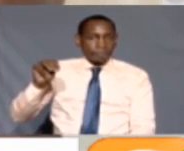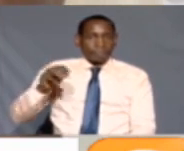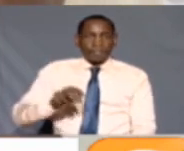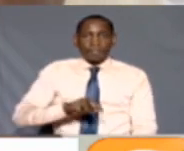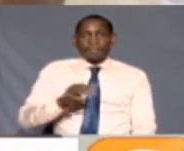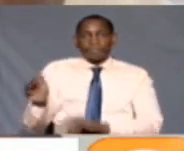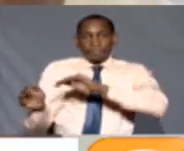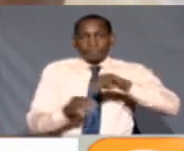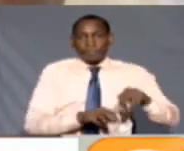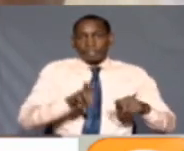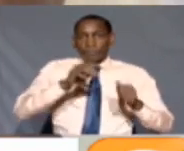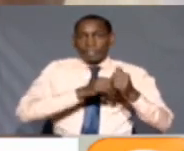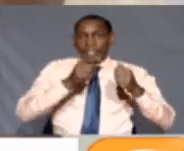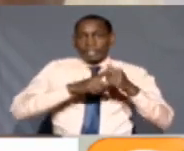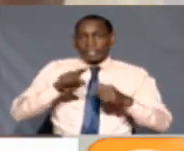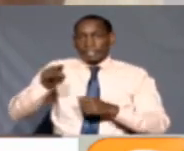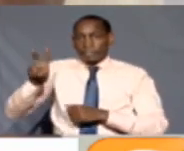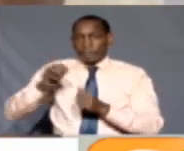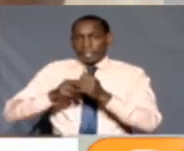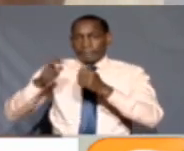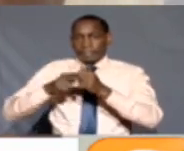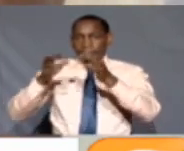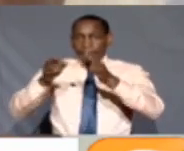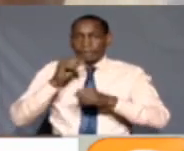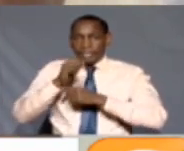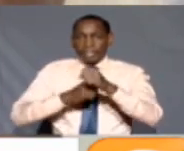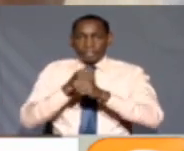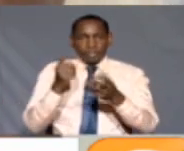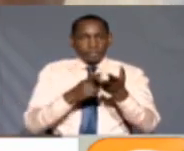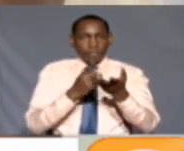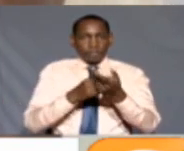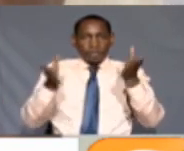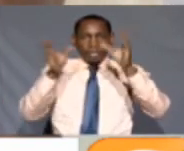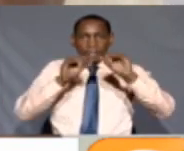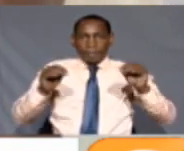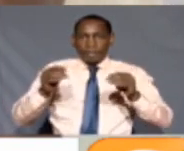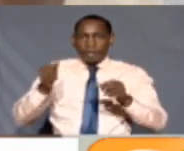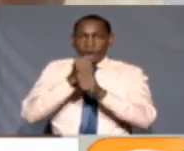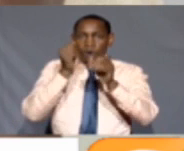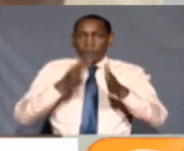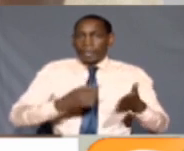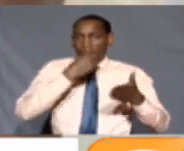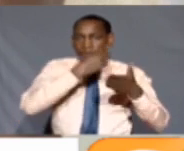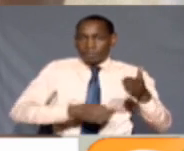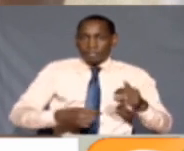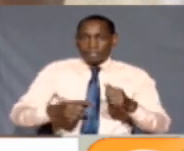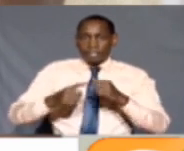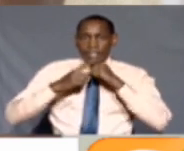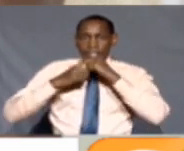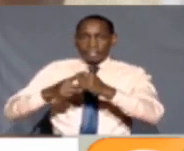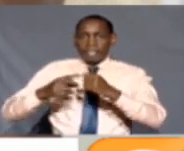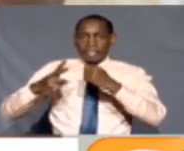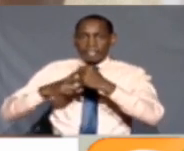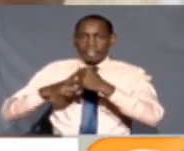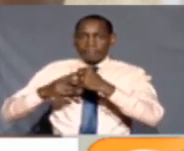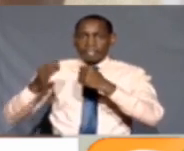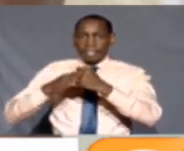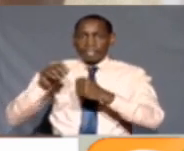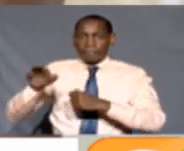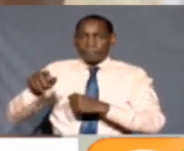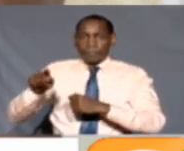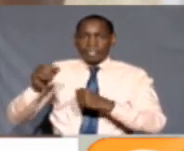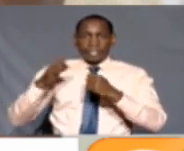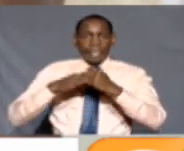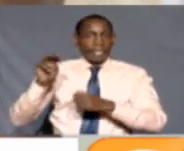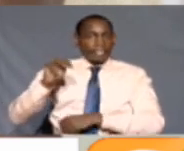the 2016-2017 financial year, the total budget for employee costs was 678.8